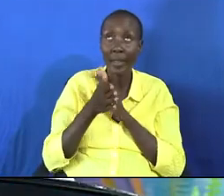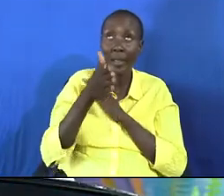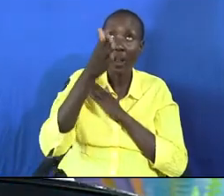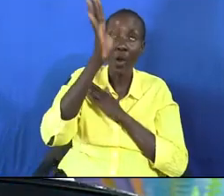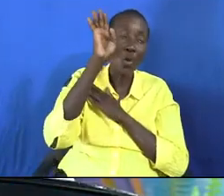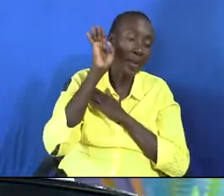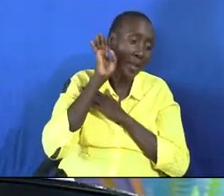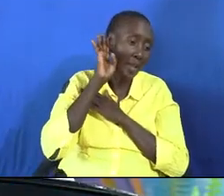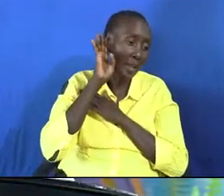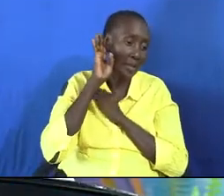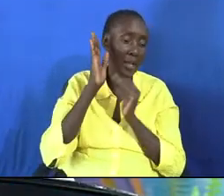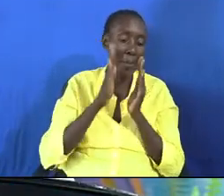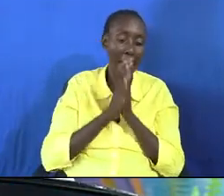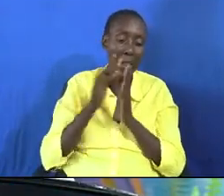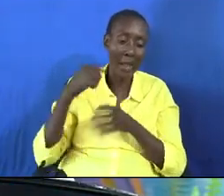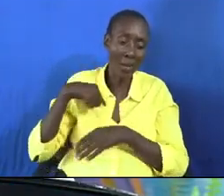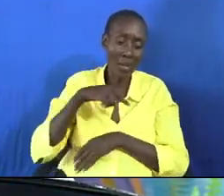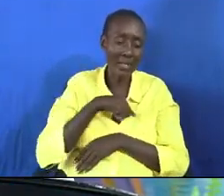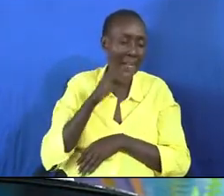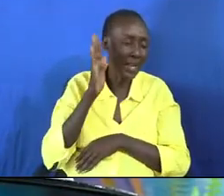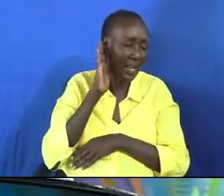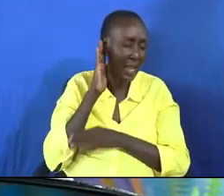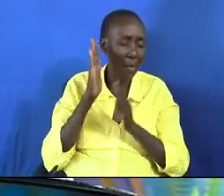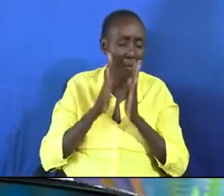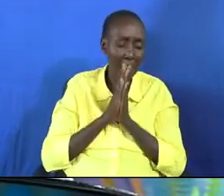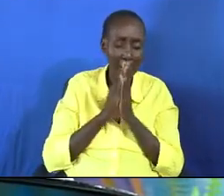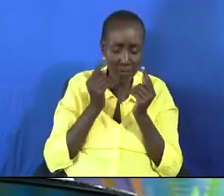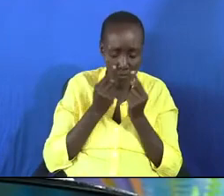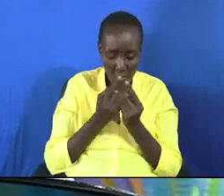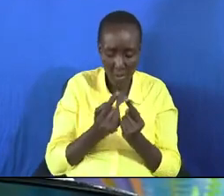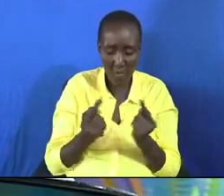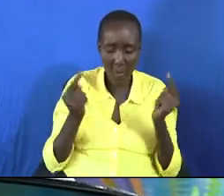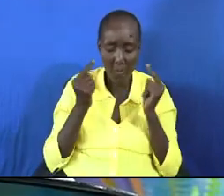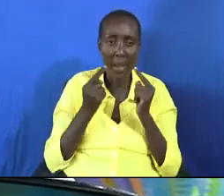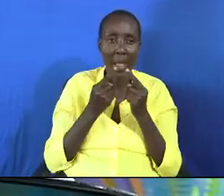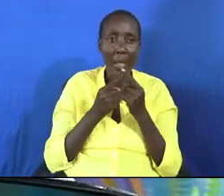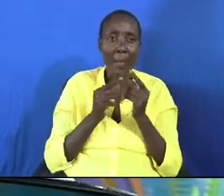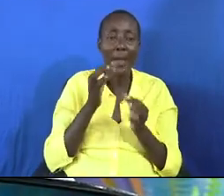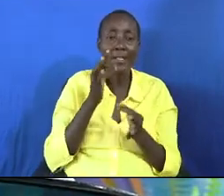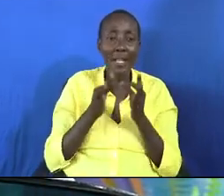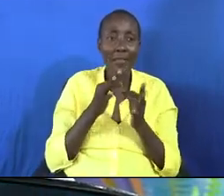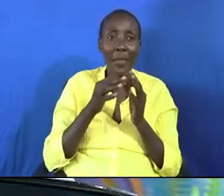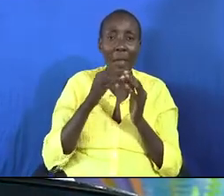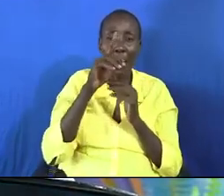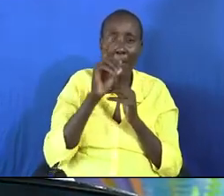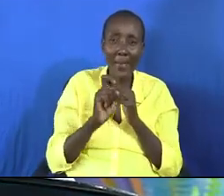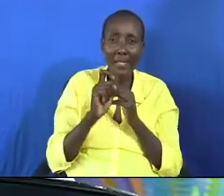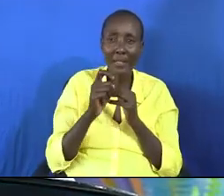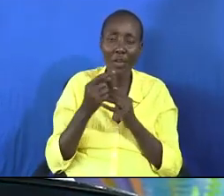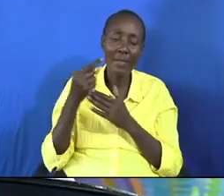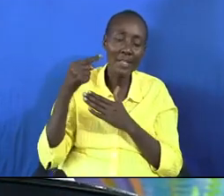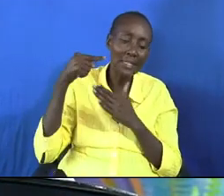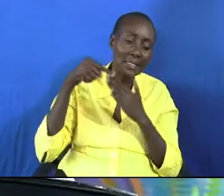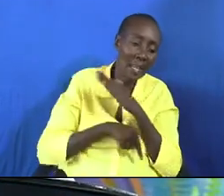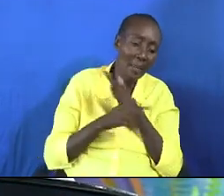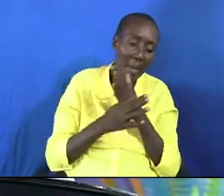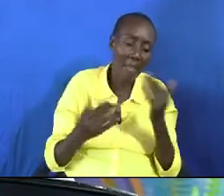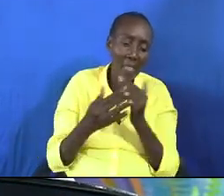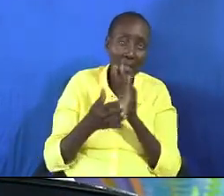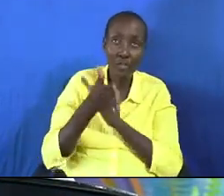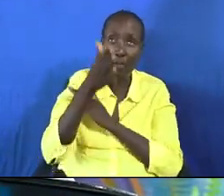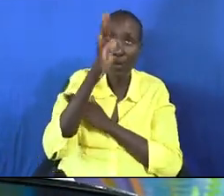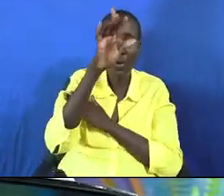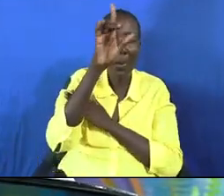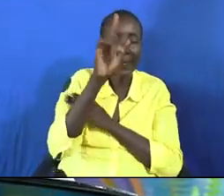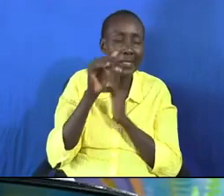God hears our prayers and hears everybody's prayers. But if we have to get into deeper things of God,